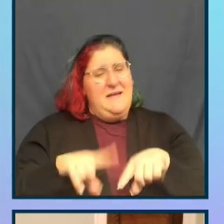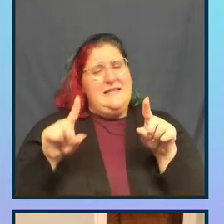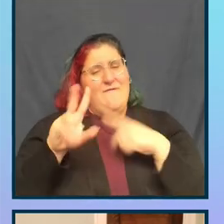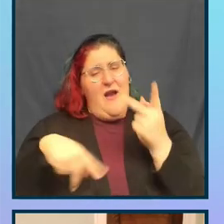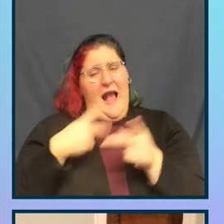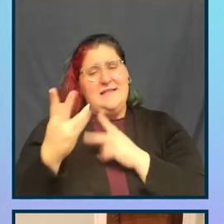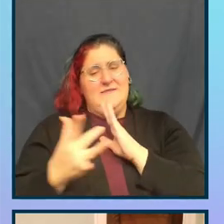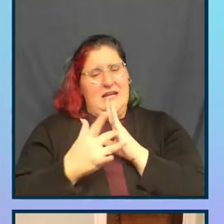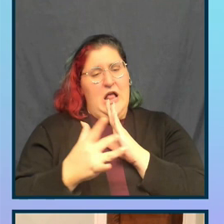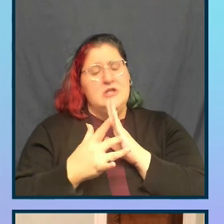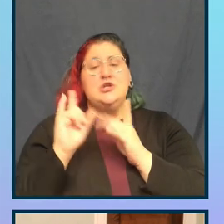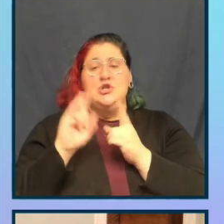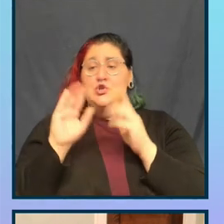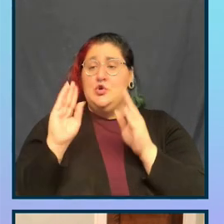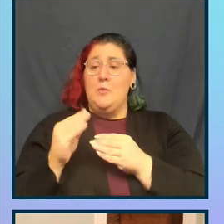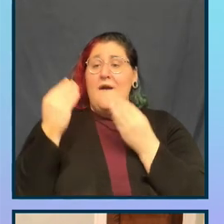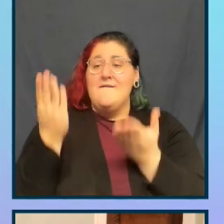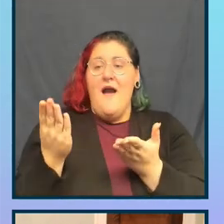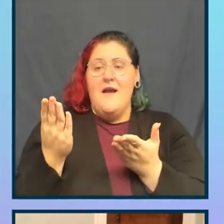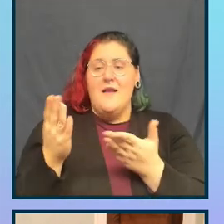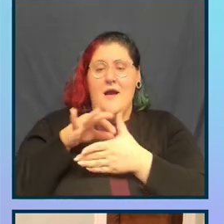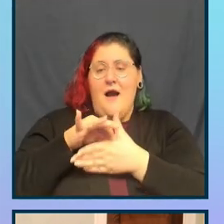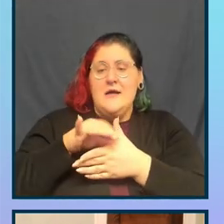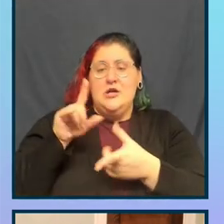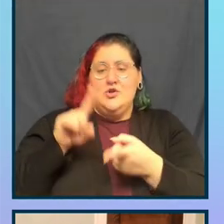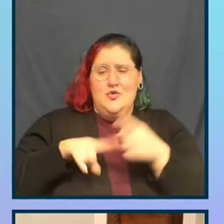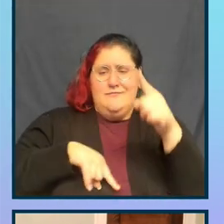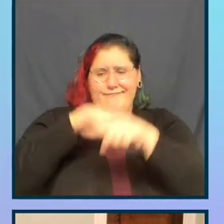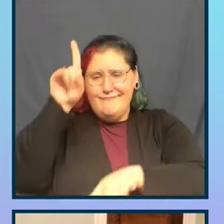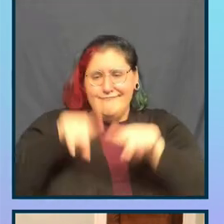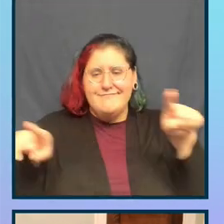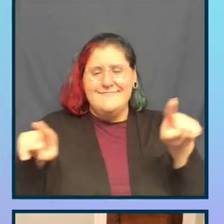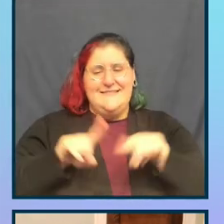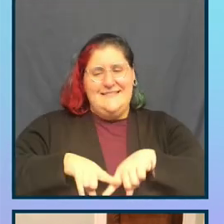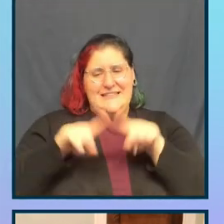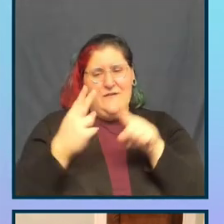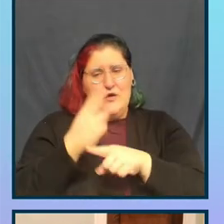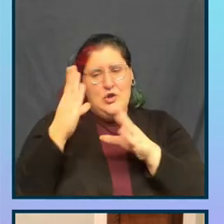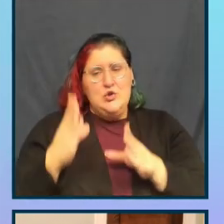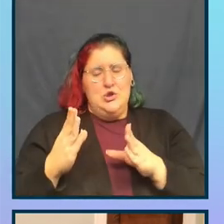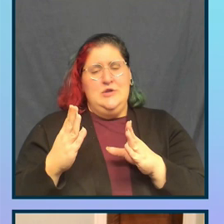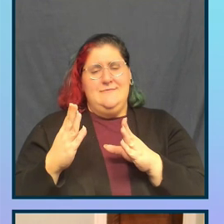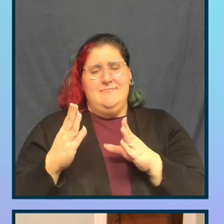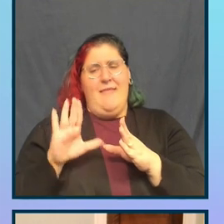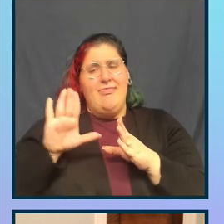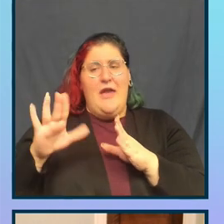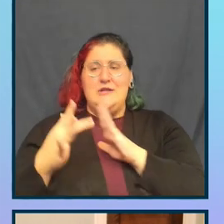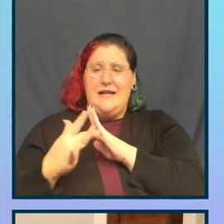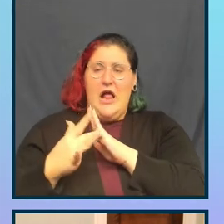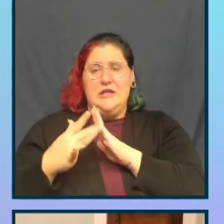to these wide variety of users and the various technologies and user agents that they are